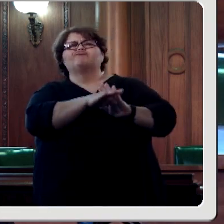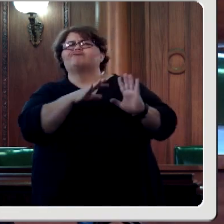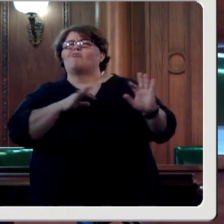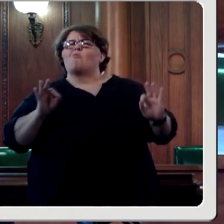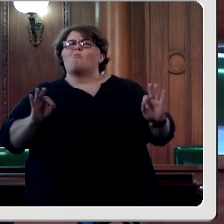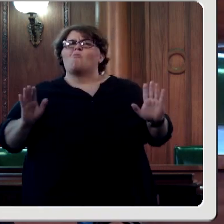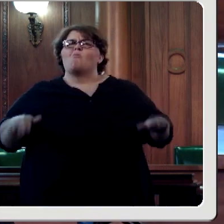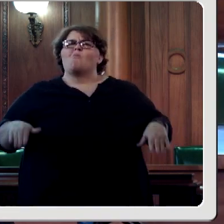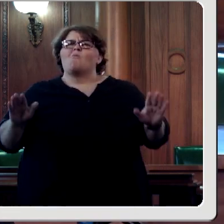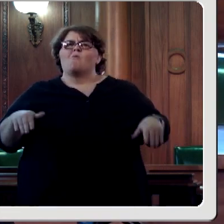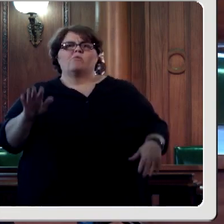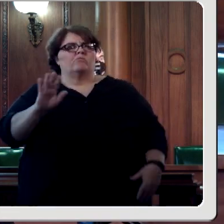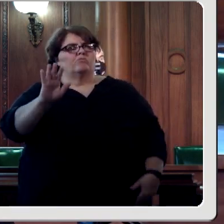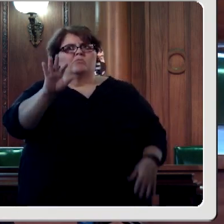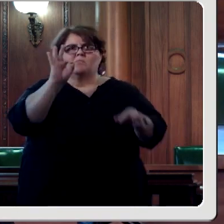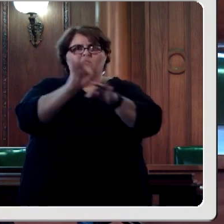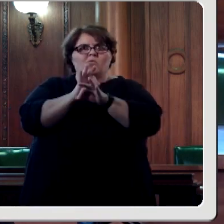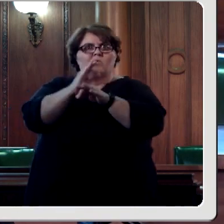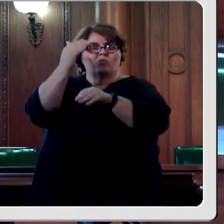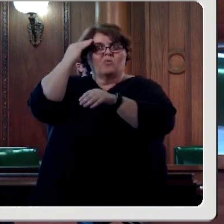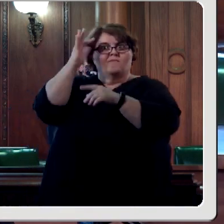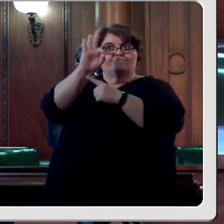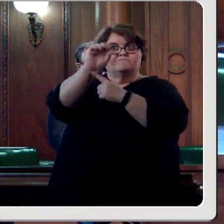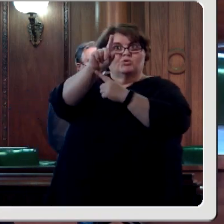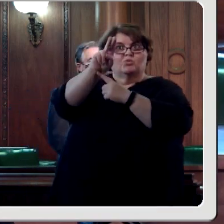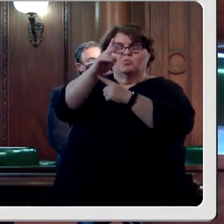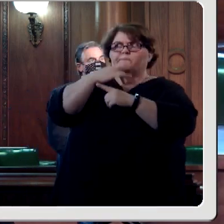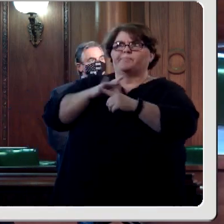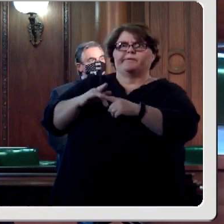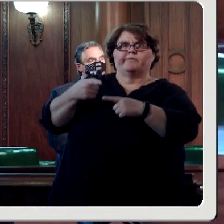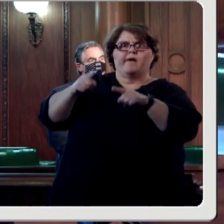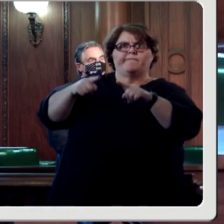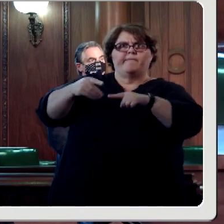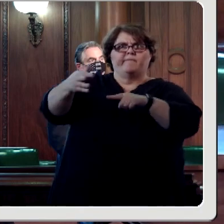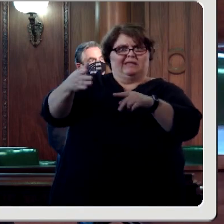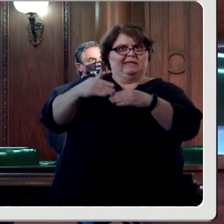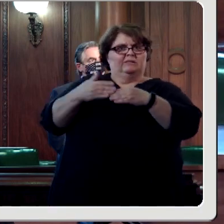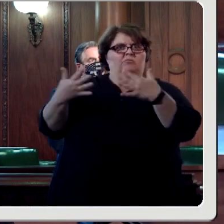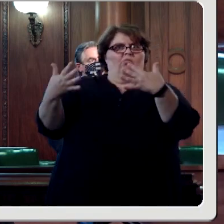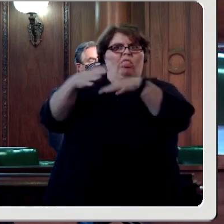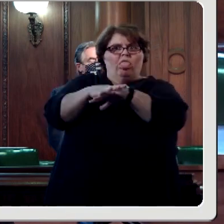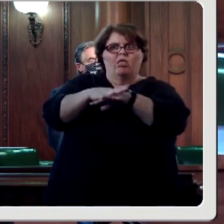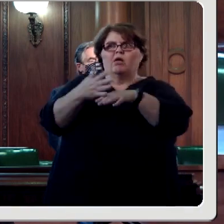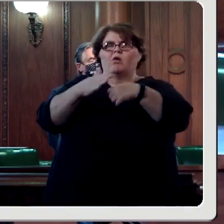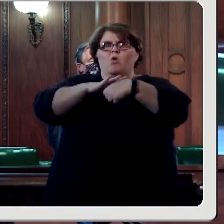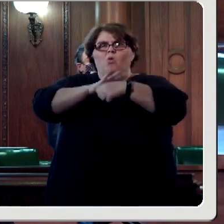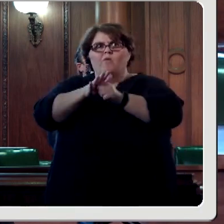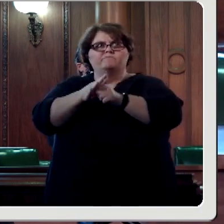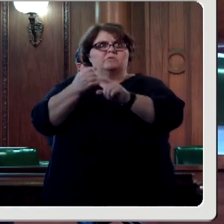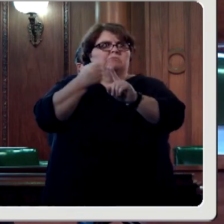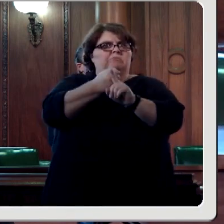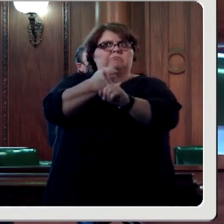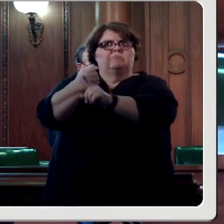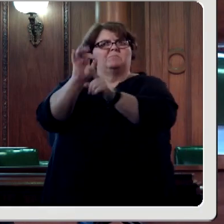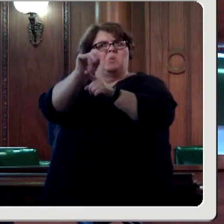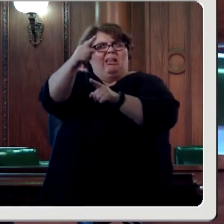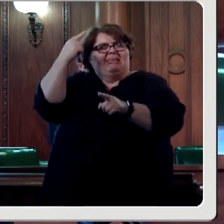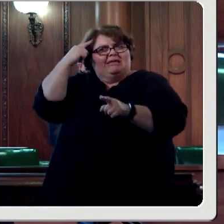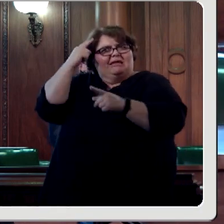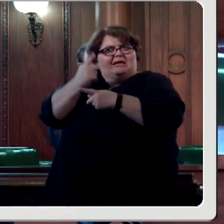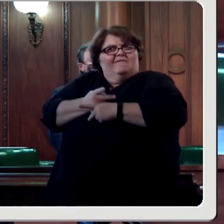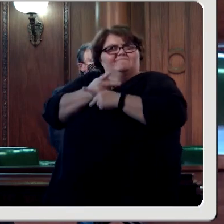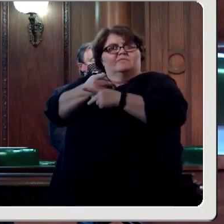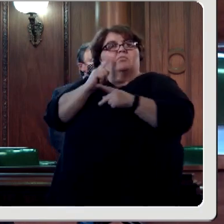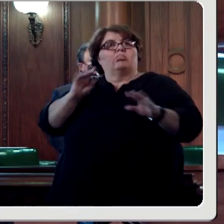months. At Mercy, we've started to actually see a slight uptick in two of our key